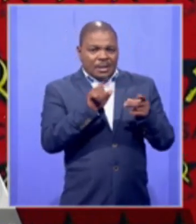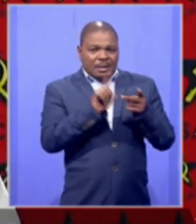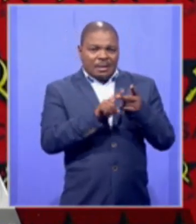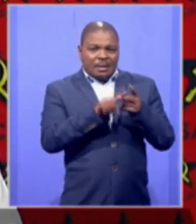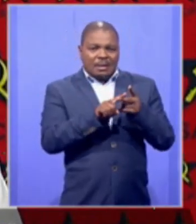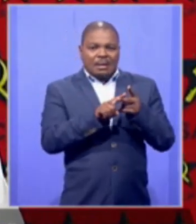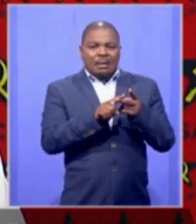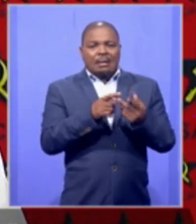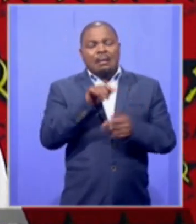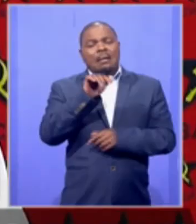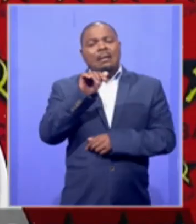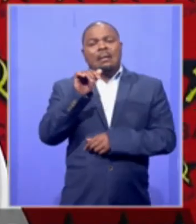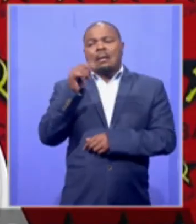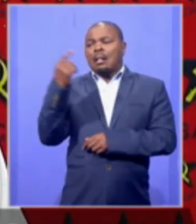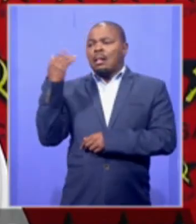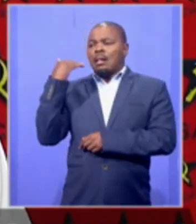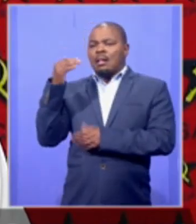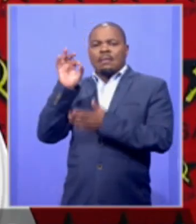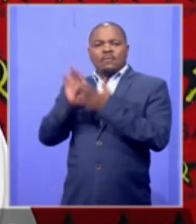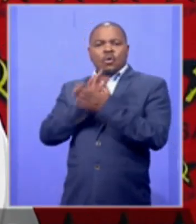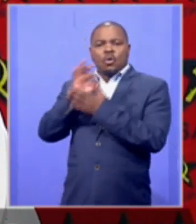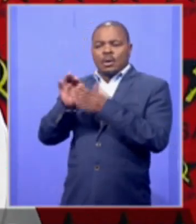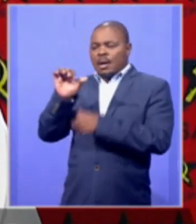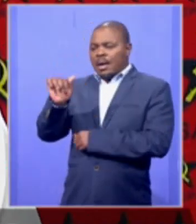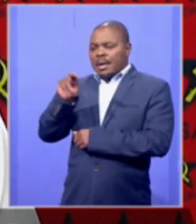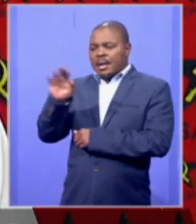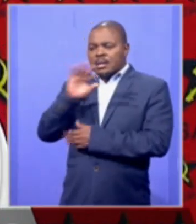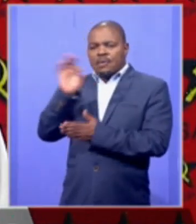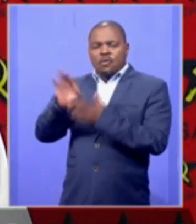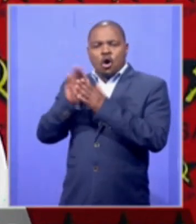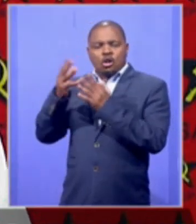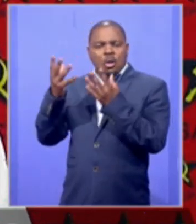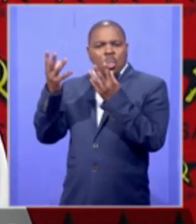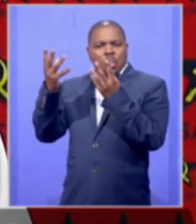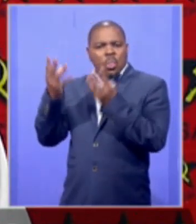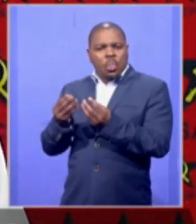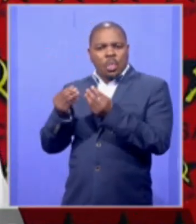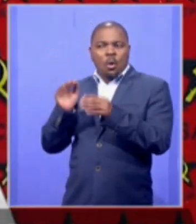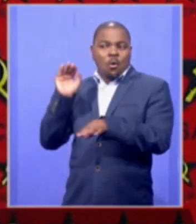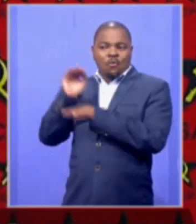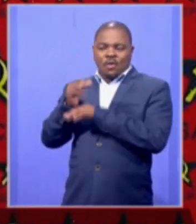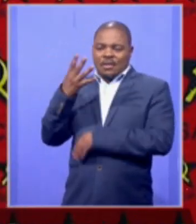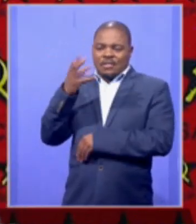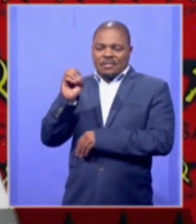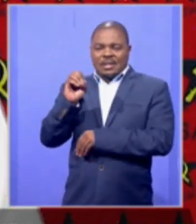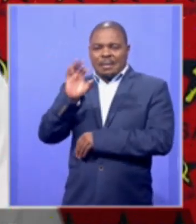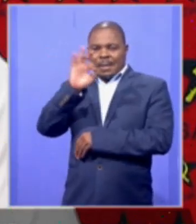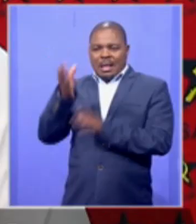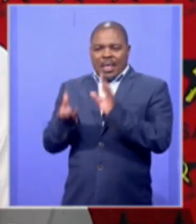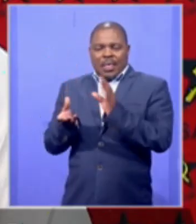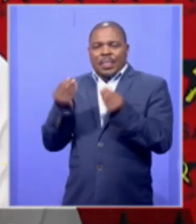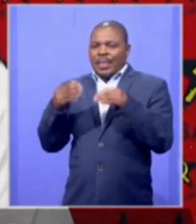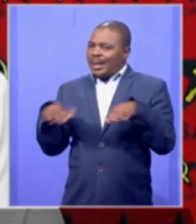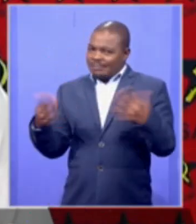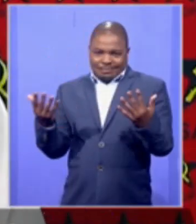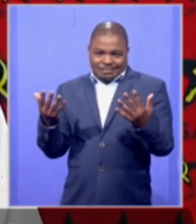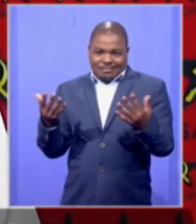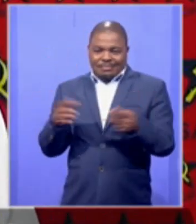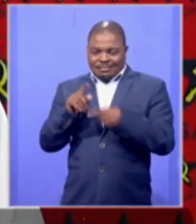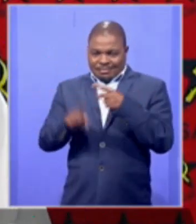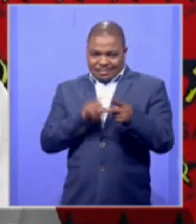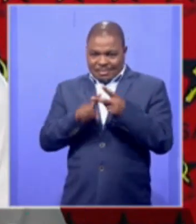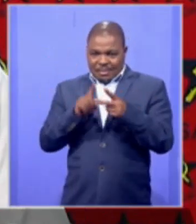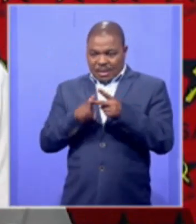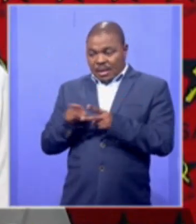dikgetho mme mokgatlo wa ANC wa lathegelo kgotsa wa palwa ke go fenya dikgetho ka over 50% mme wa tshwanela go gore o nne